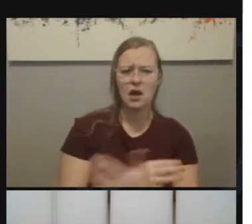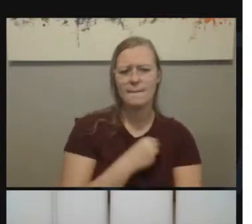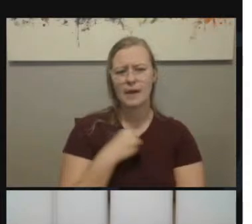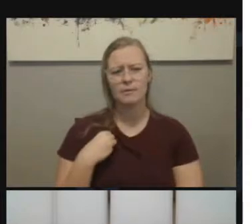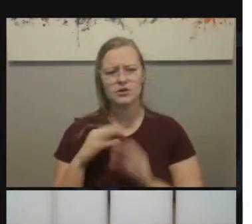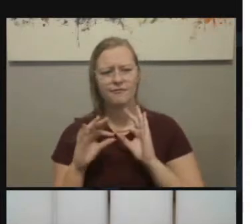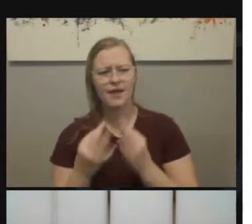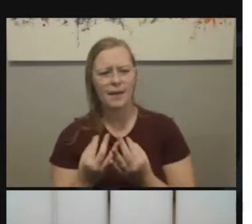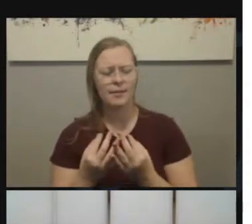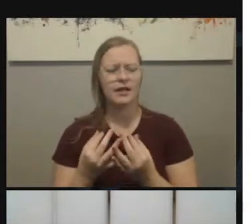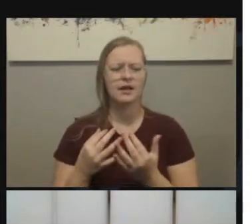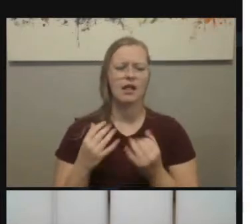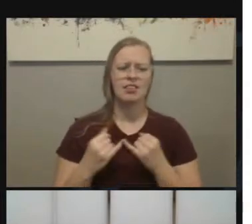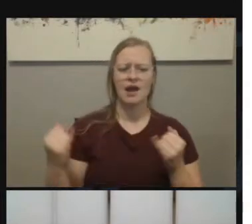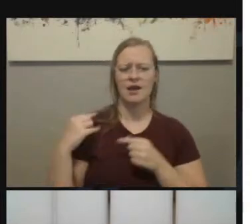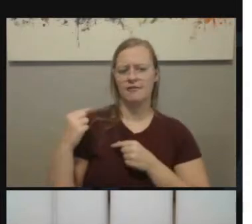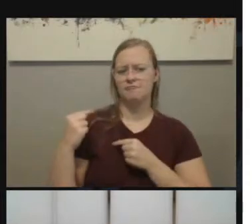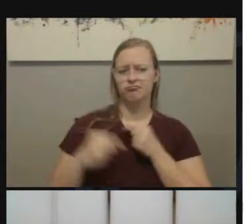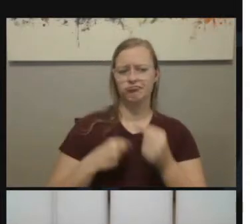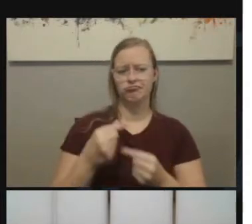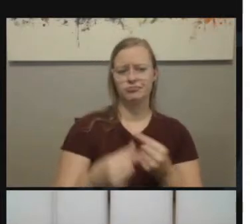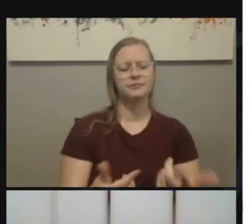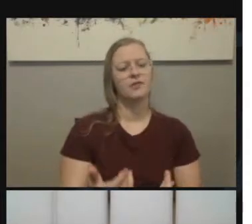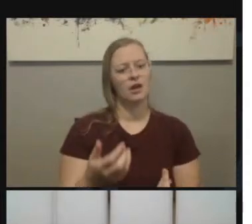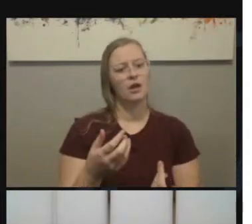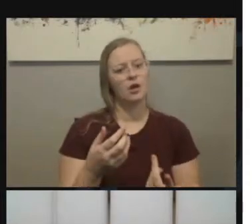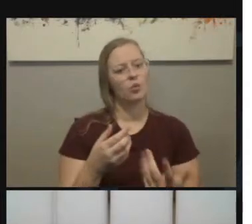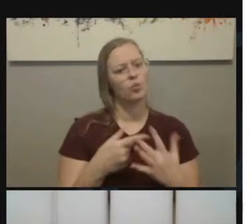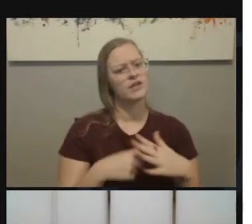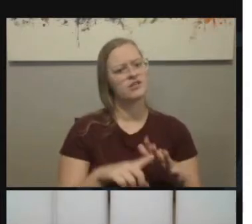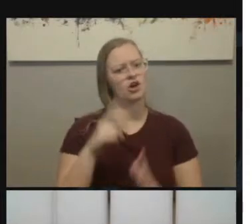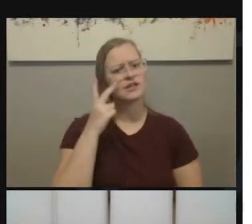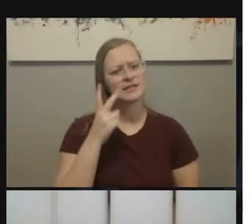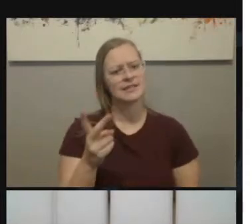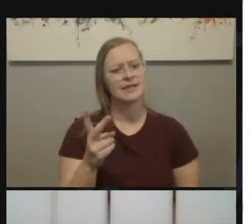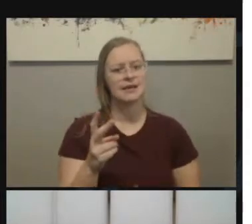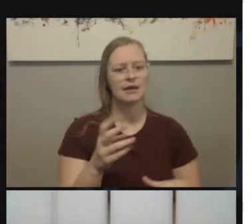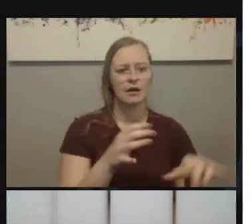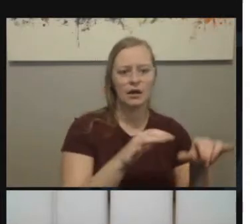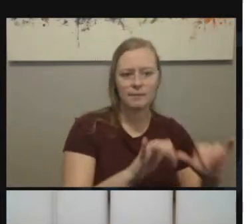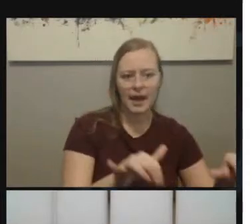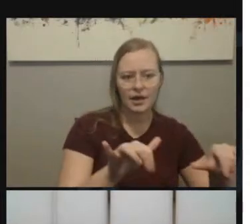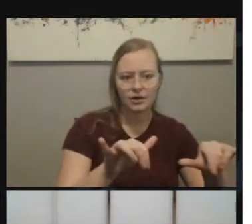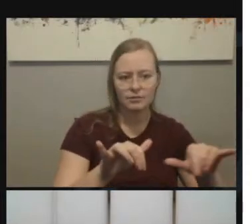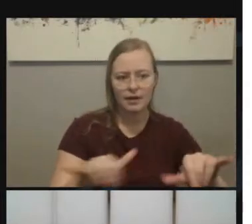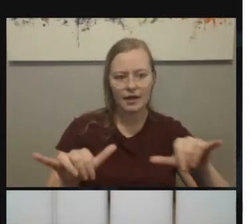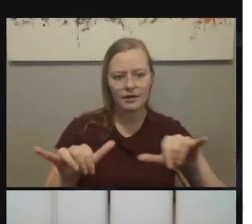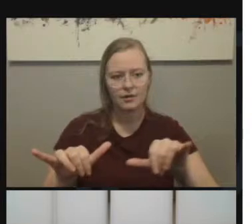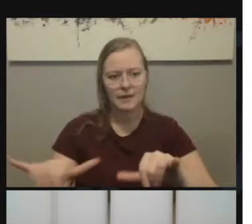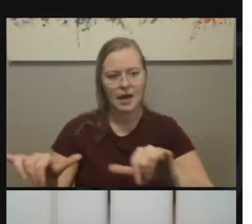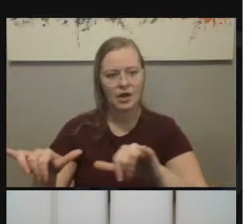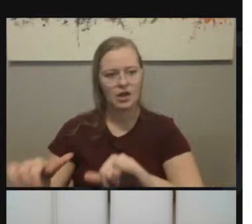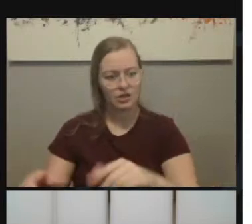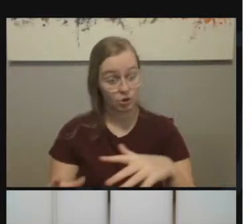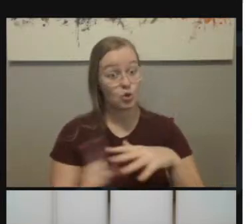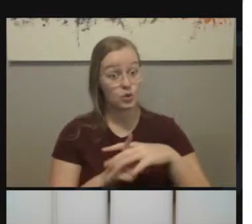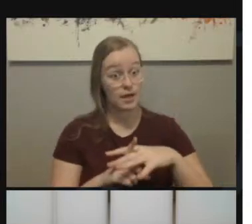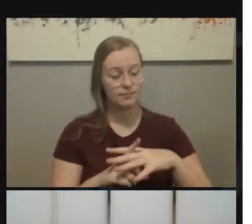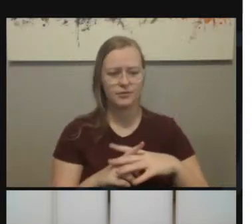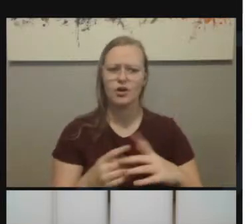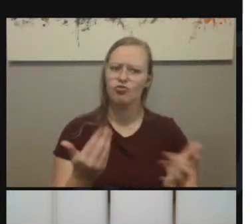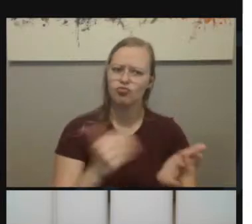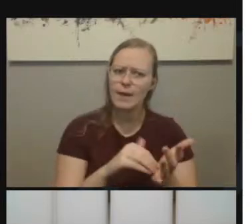of descent, we start to see a pattern that emerges in the Bailey family of repetition of